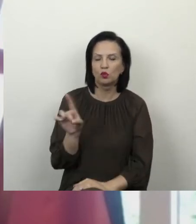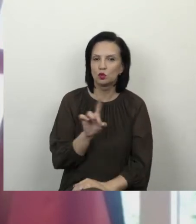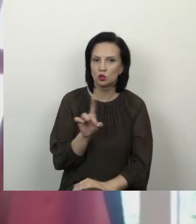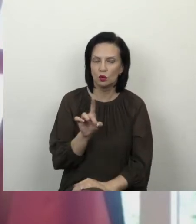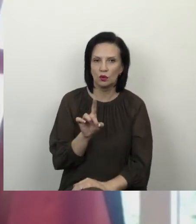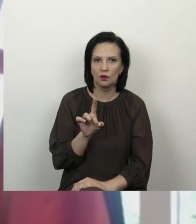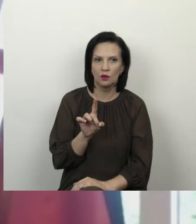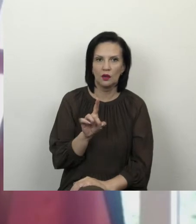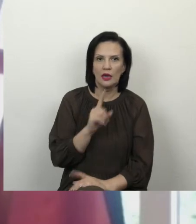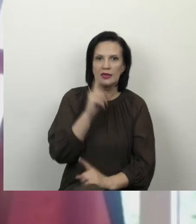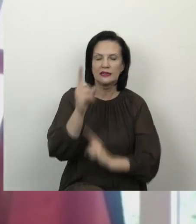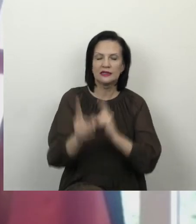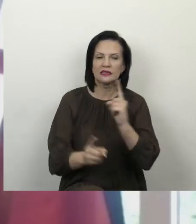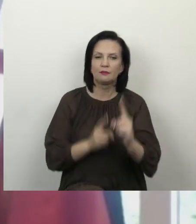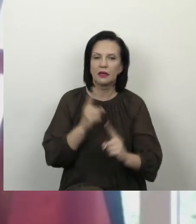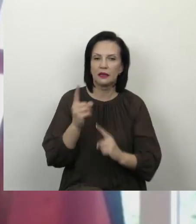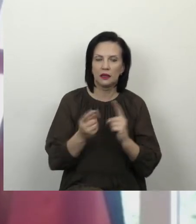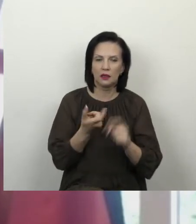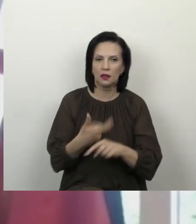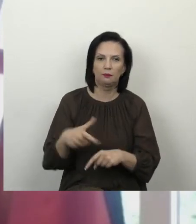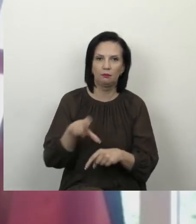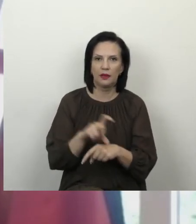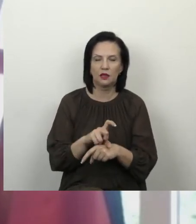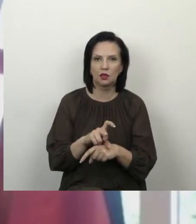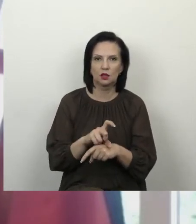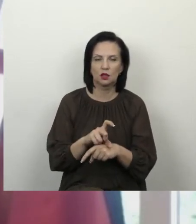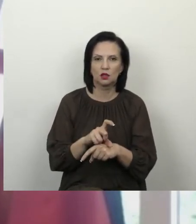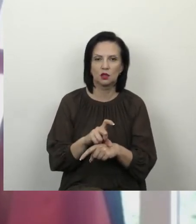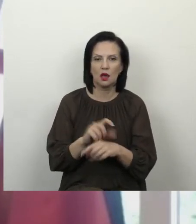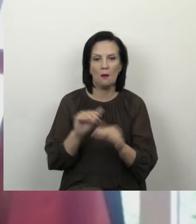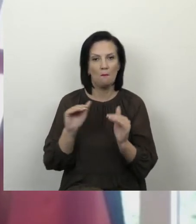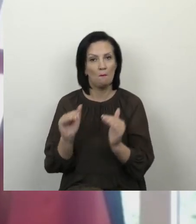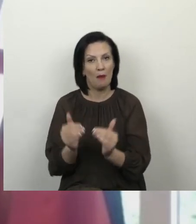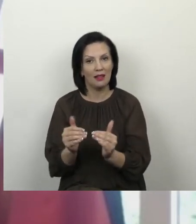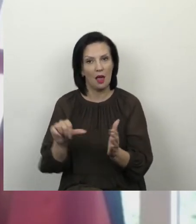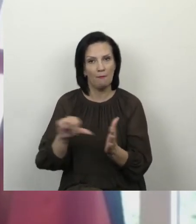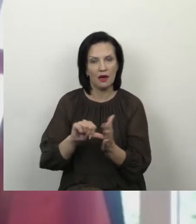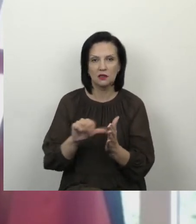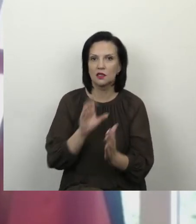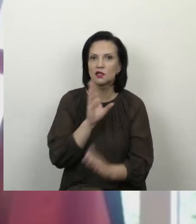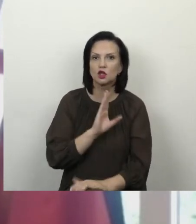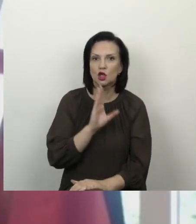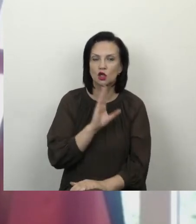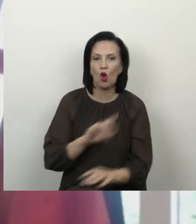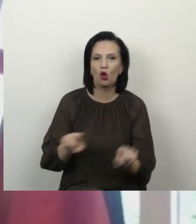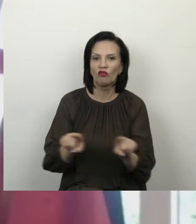in these bodies upwards through the act of voting.